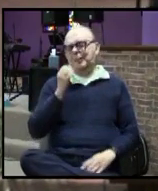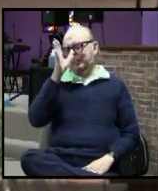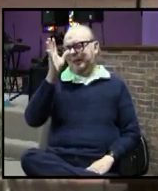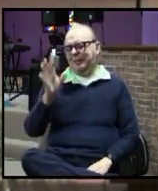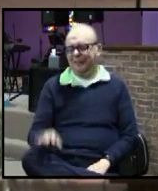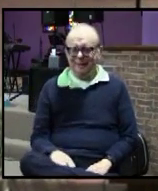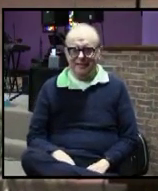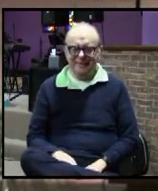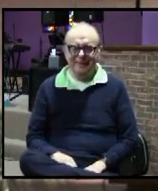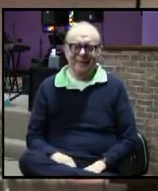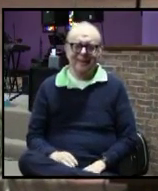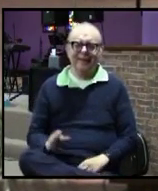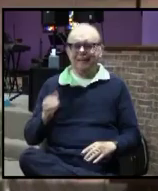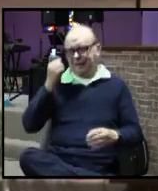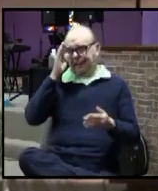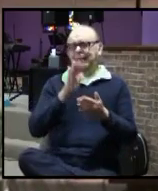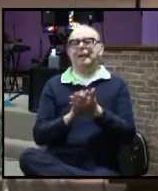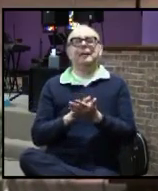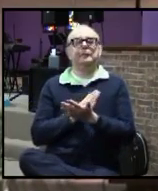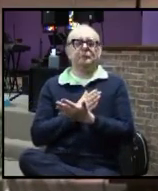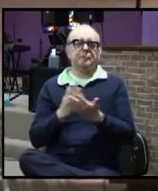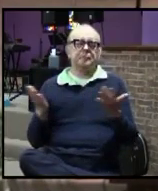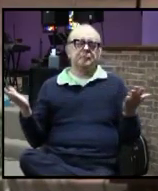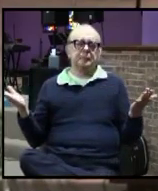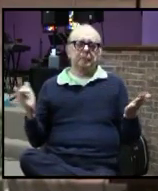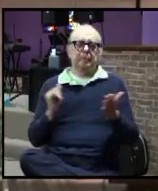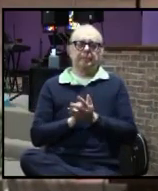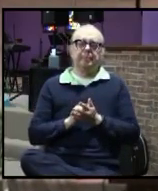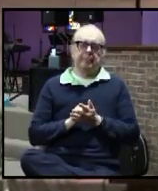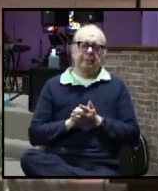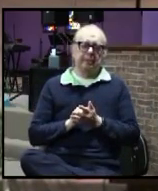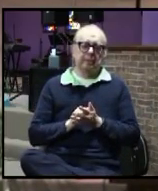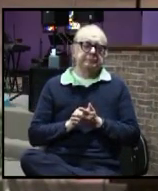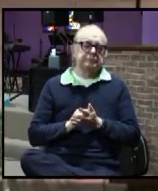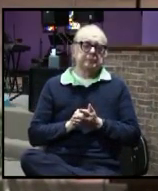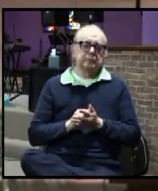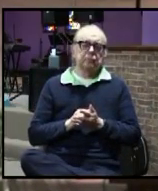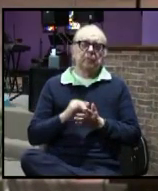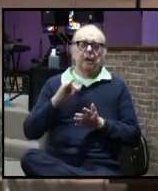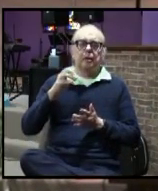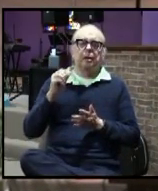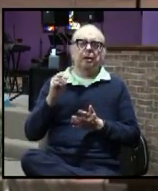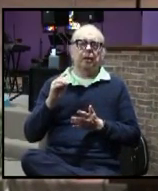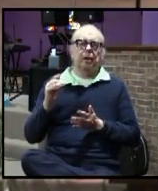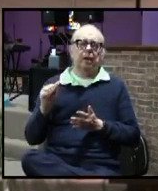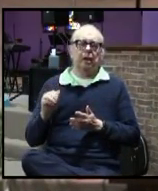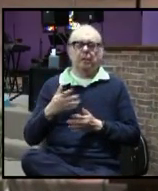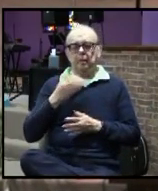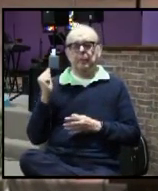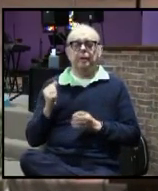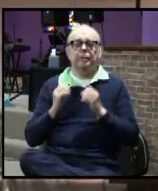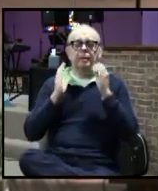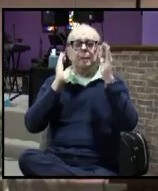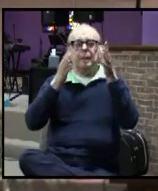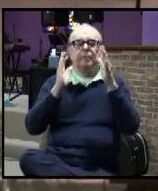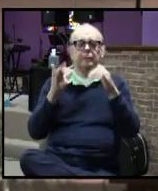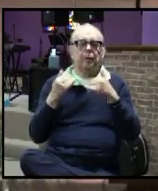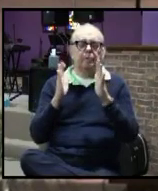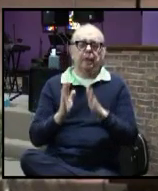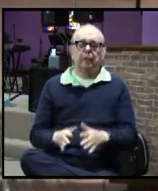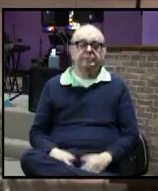who cares? You know? You can believe in a lot. You can believe that Michael Jordan was the greatest basketball player that ever lived. And I do, by the